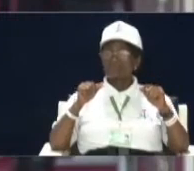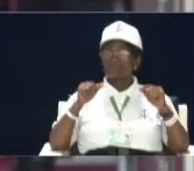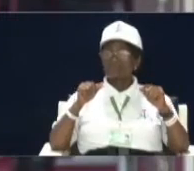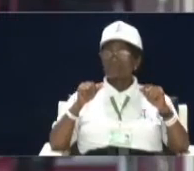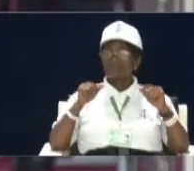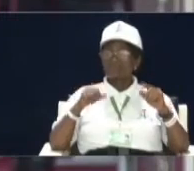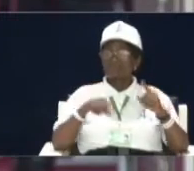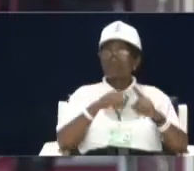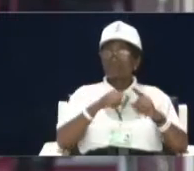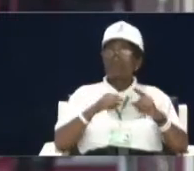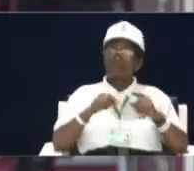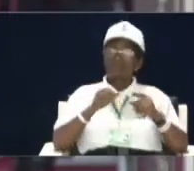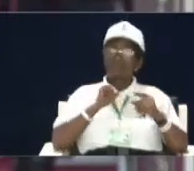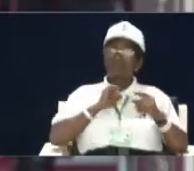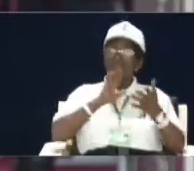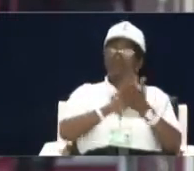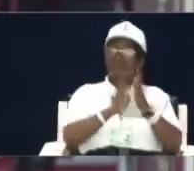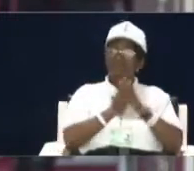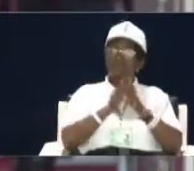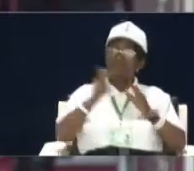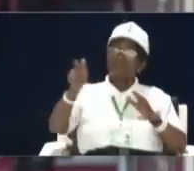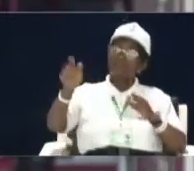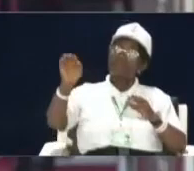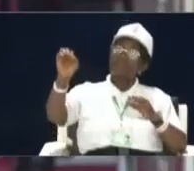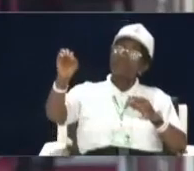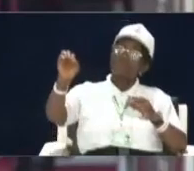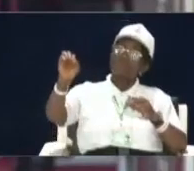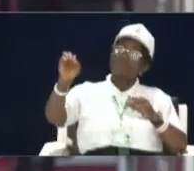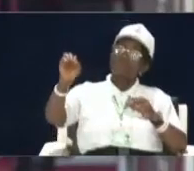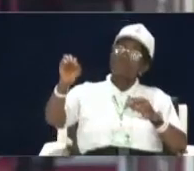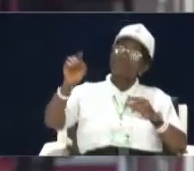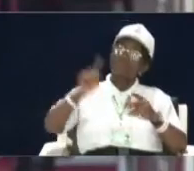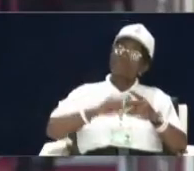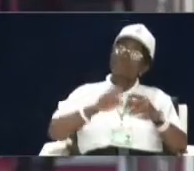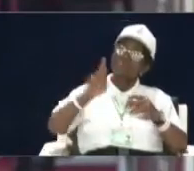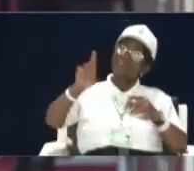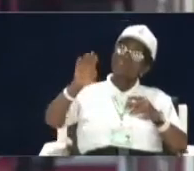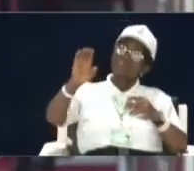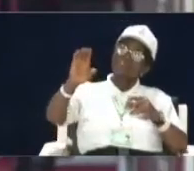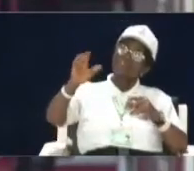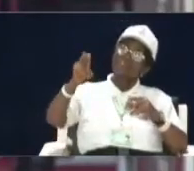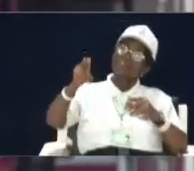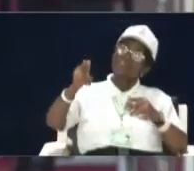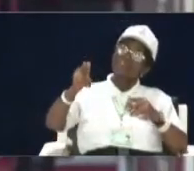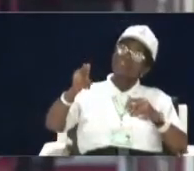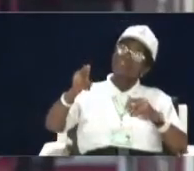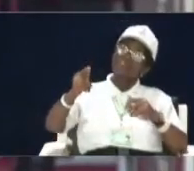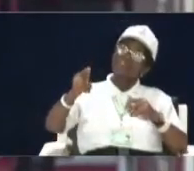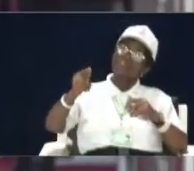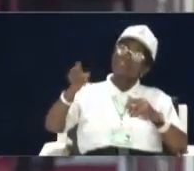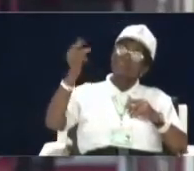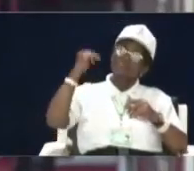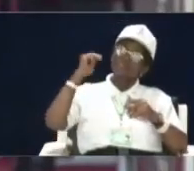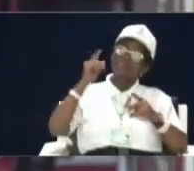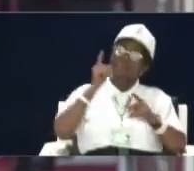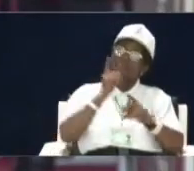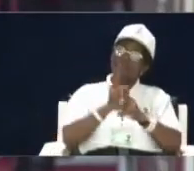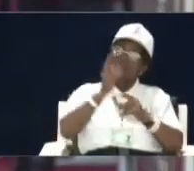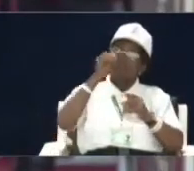When I became general overseer, the Redeemed Christian Church of God was in just one corner